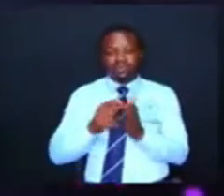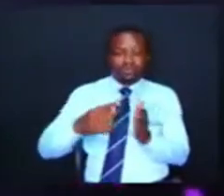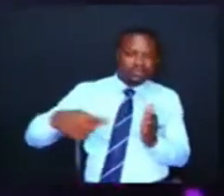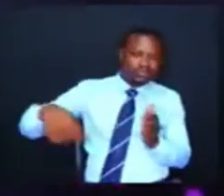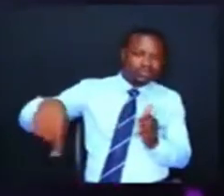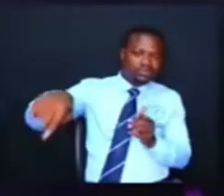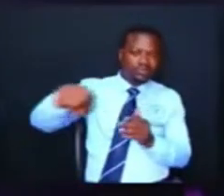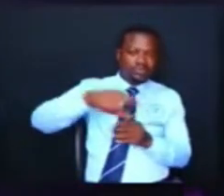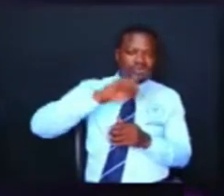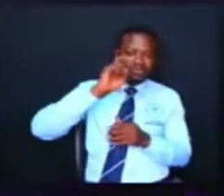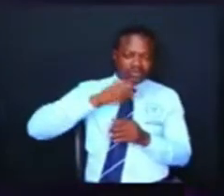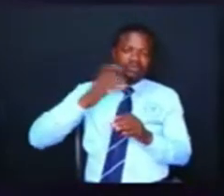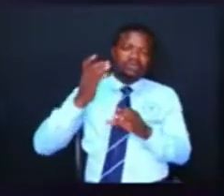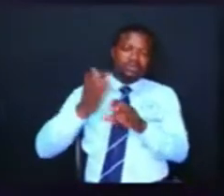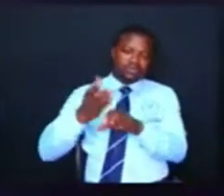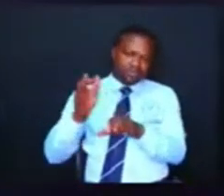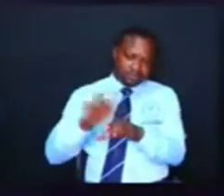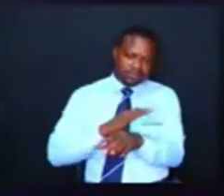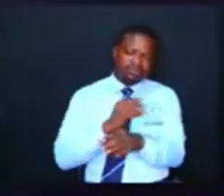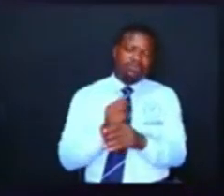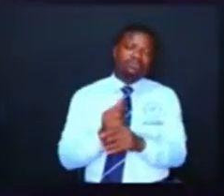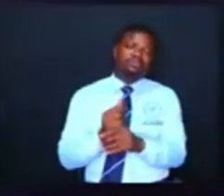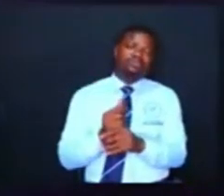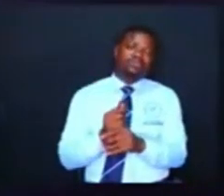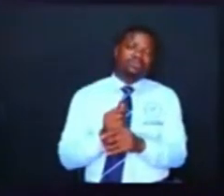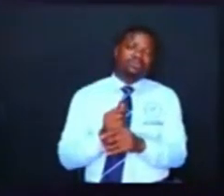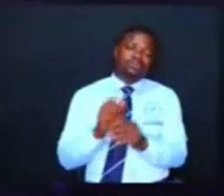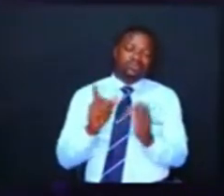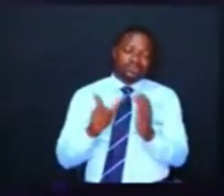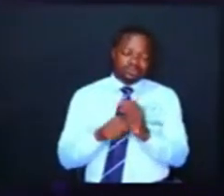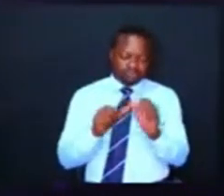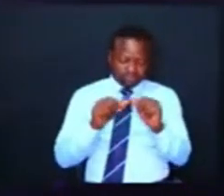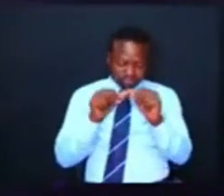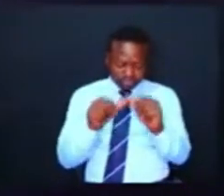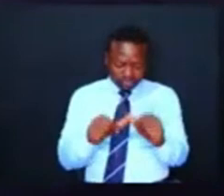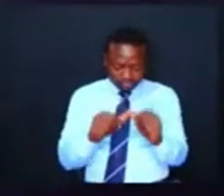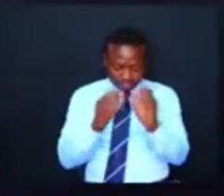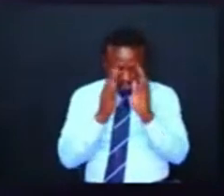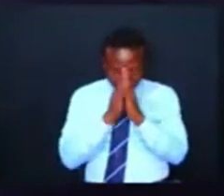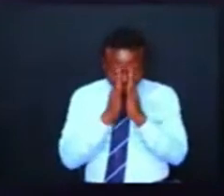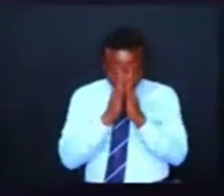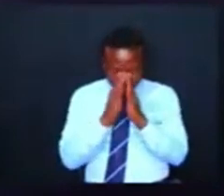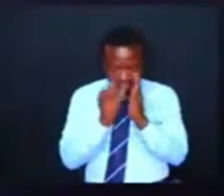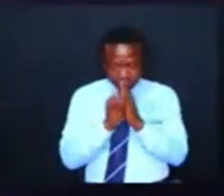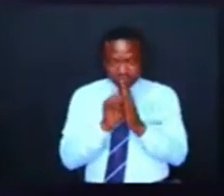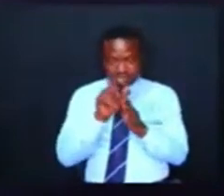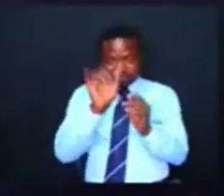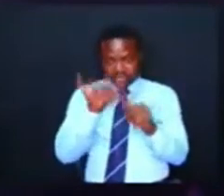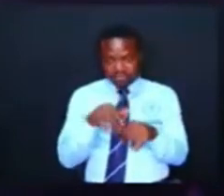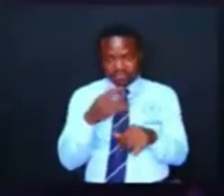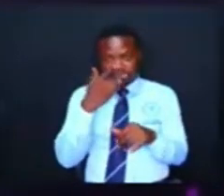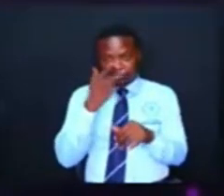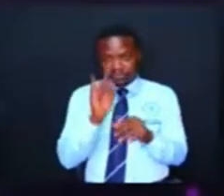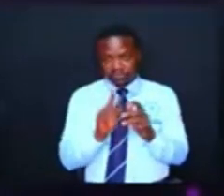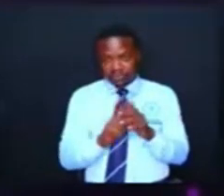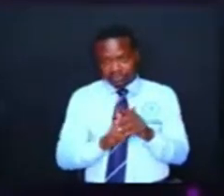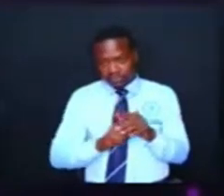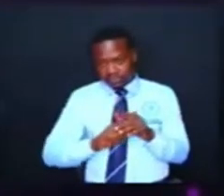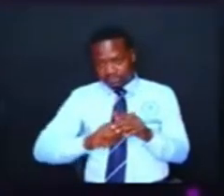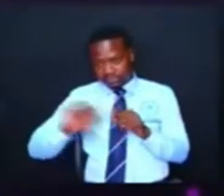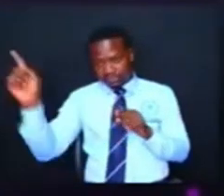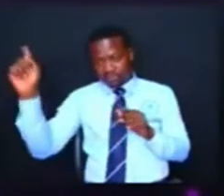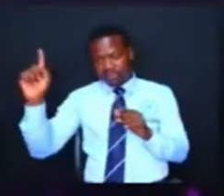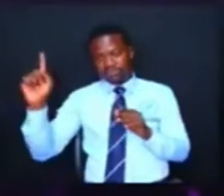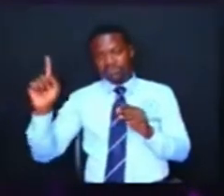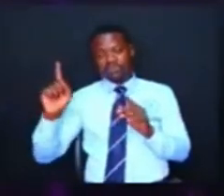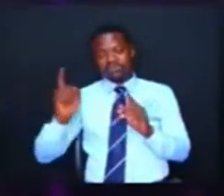always on the watch. And pray that you may be able to escape all that is about to happen, and that